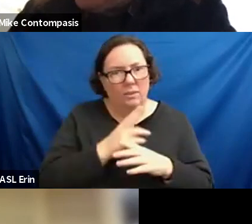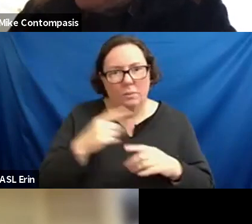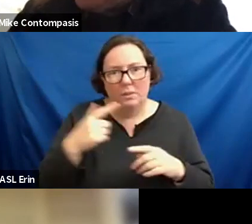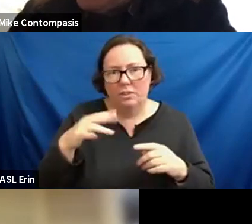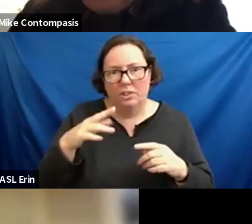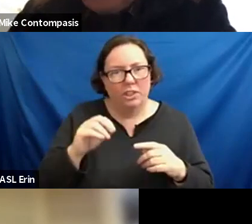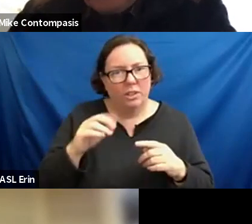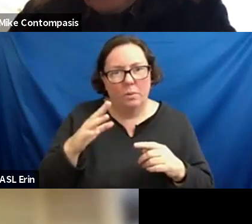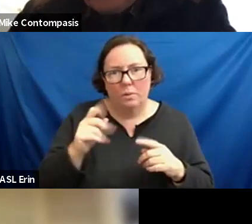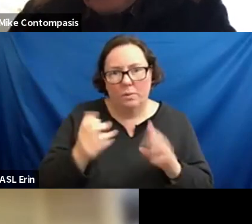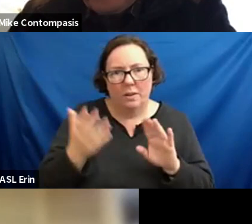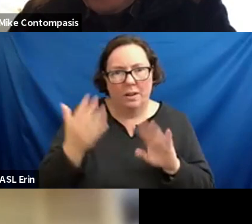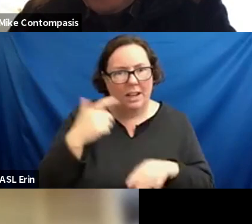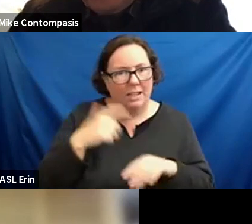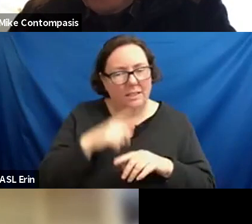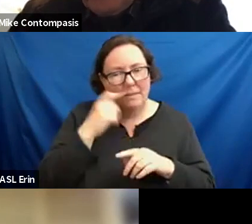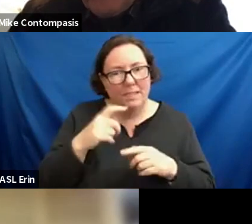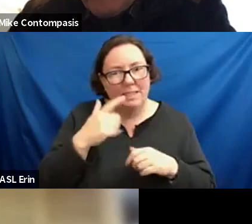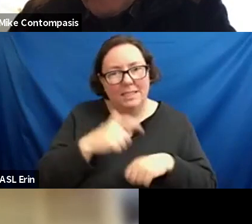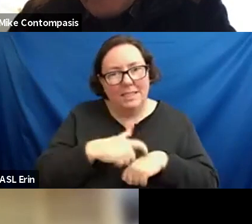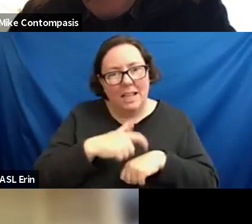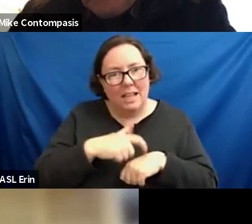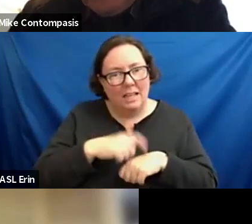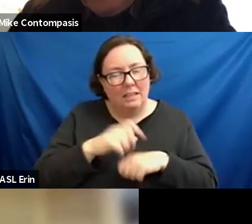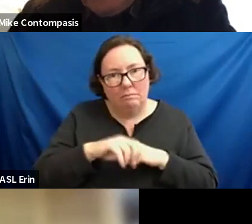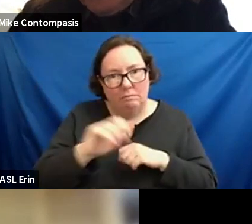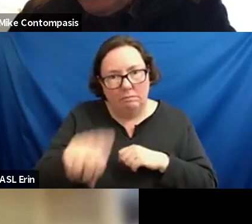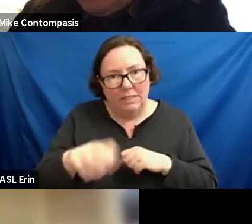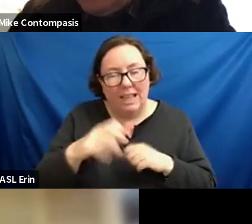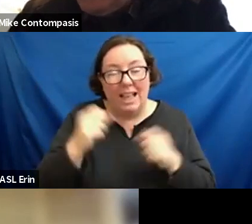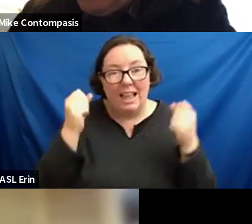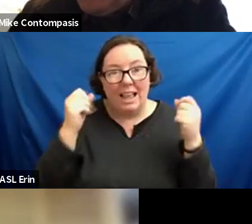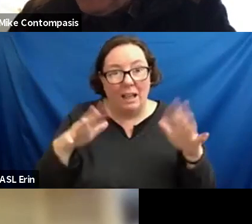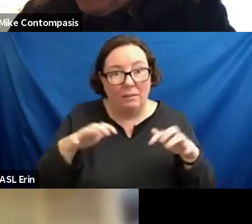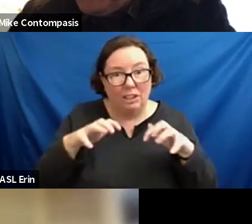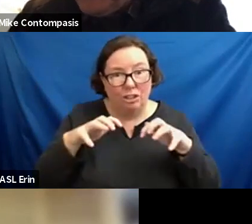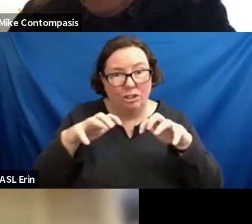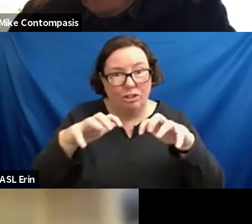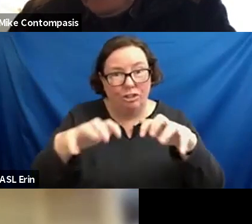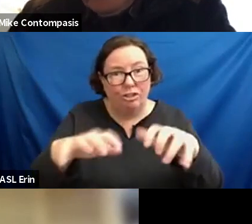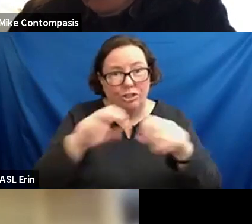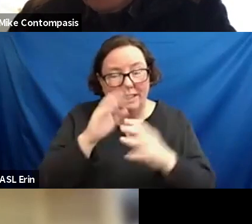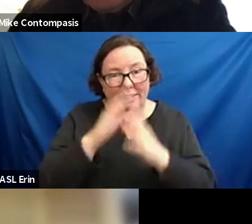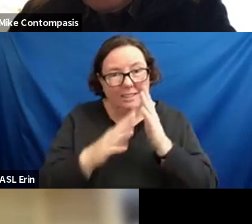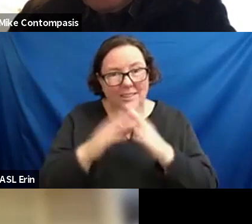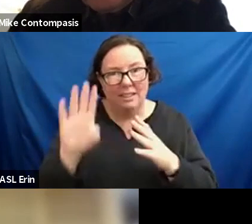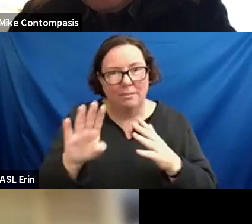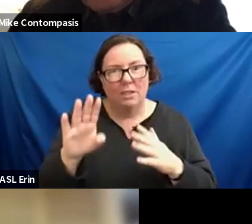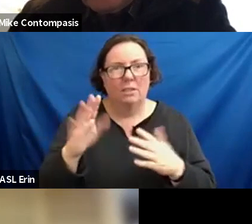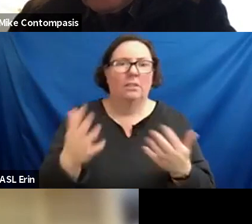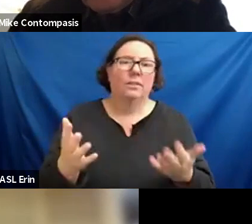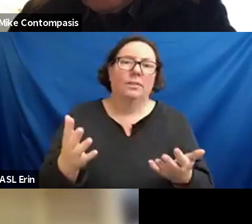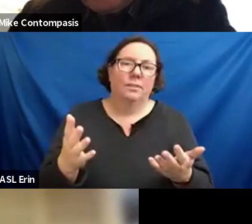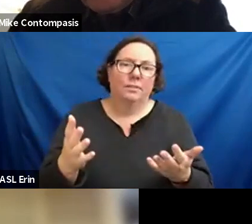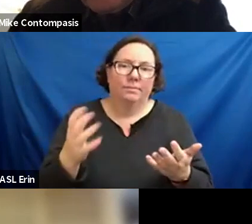go around was because of time and how many Geo Codes there are. This actually came